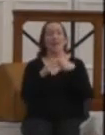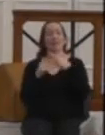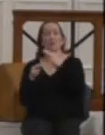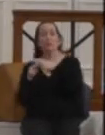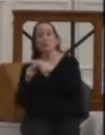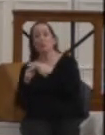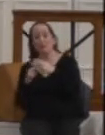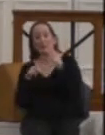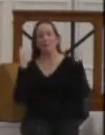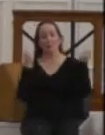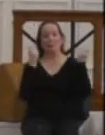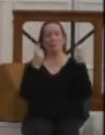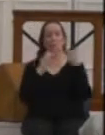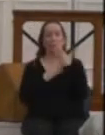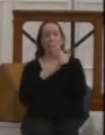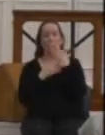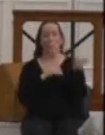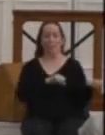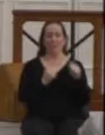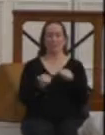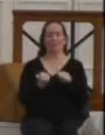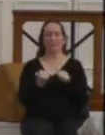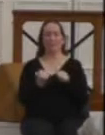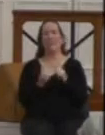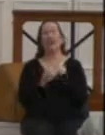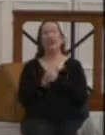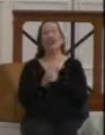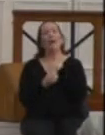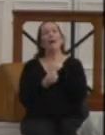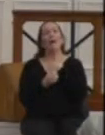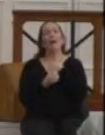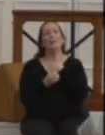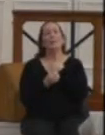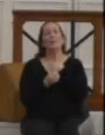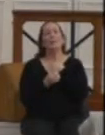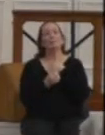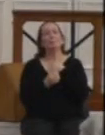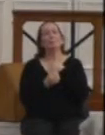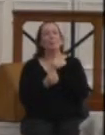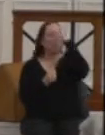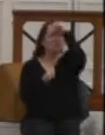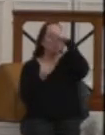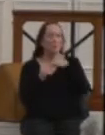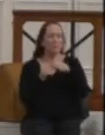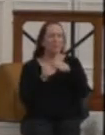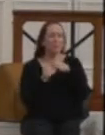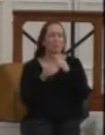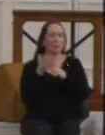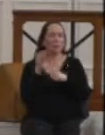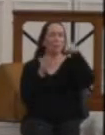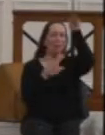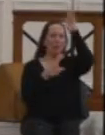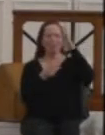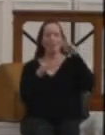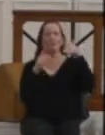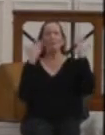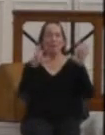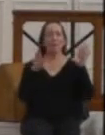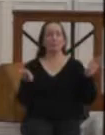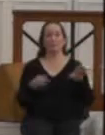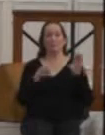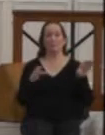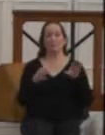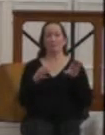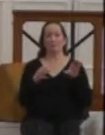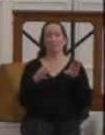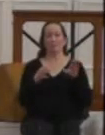another way through baptism. You know, I was reminded of what God has done